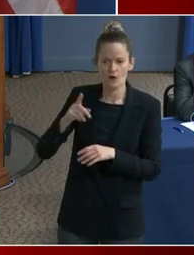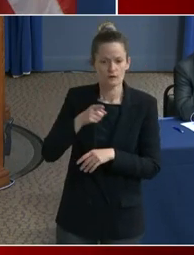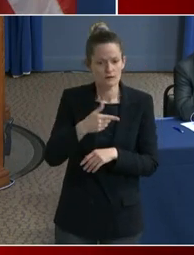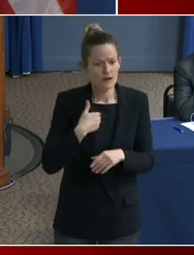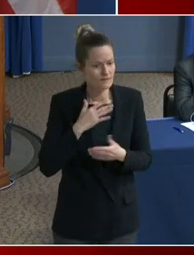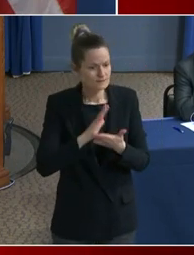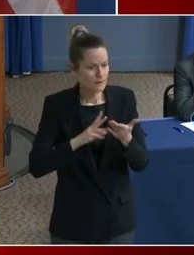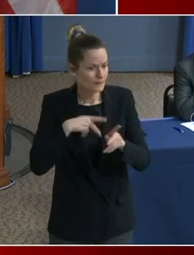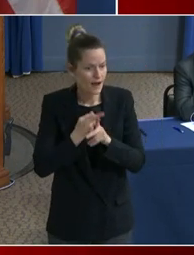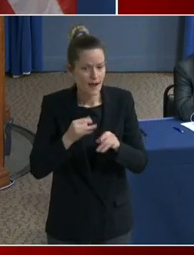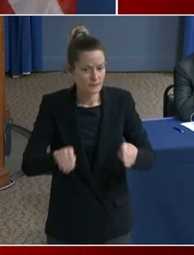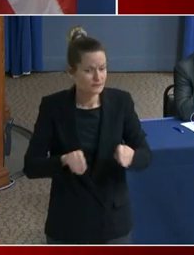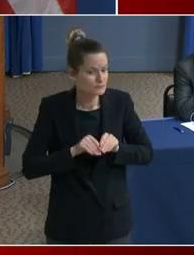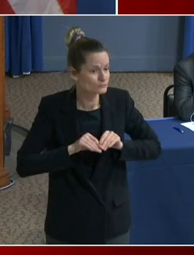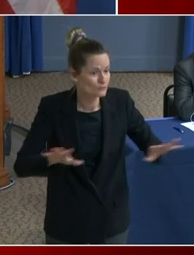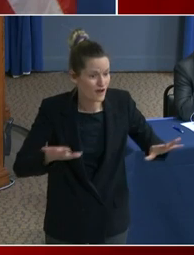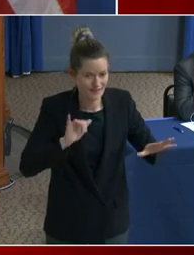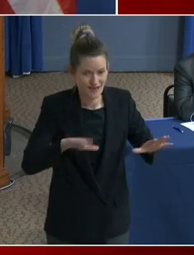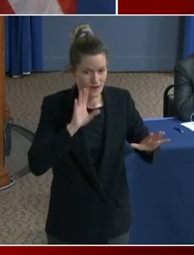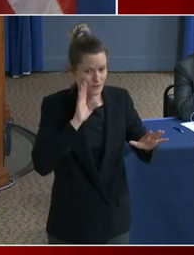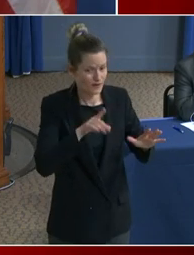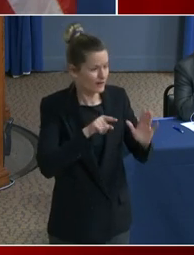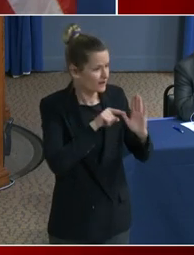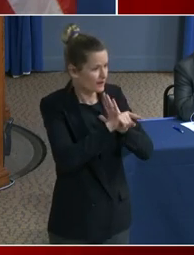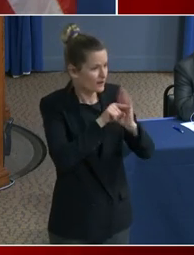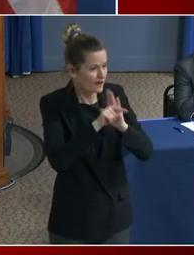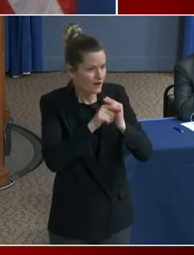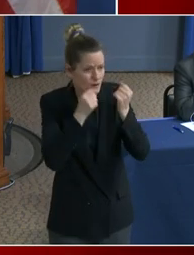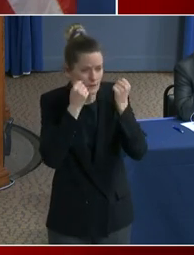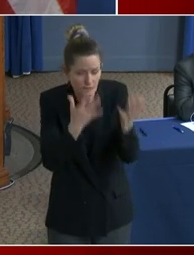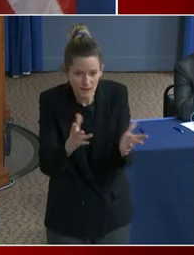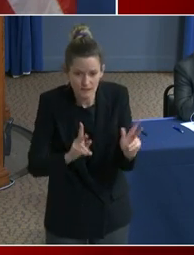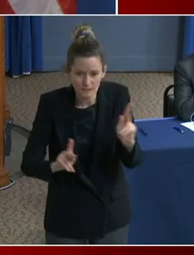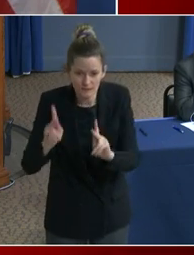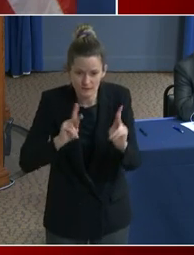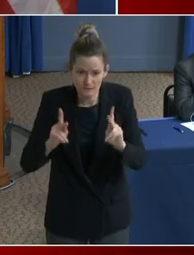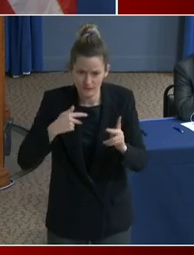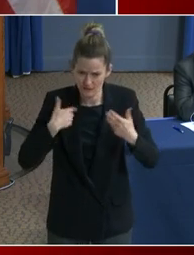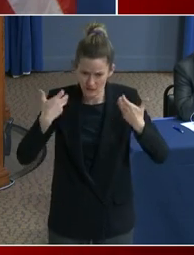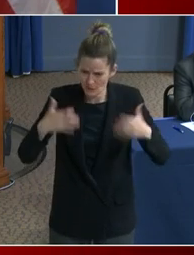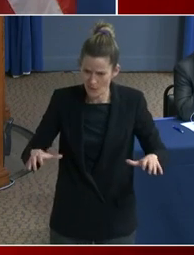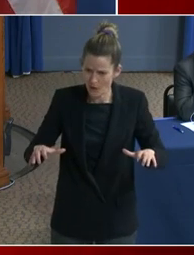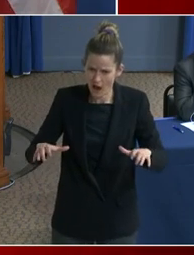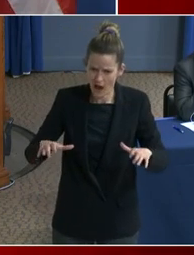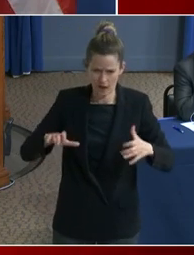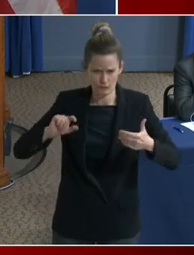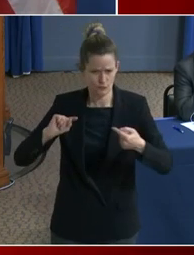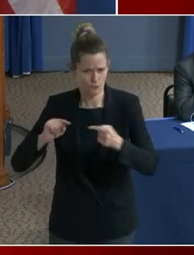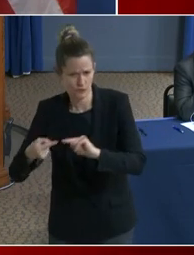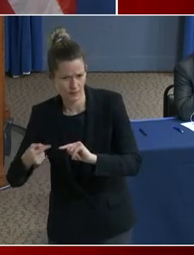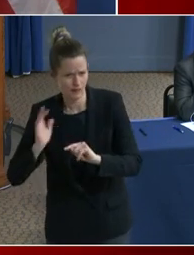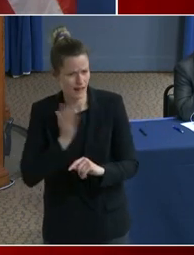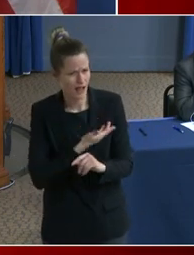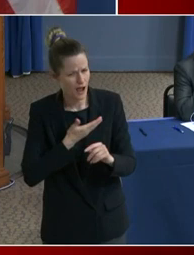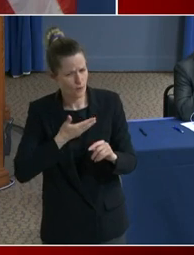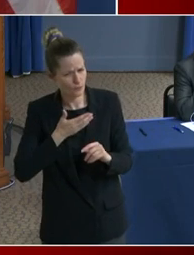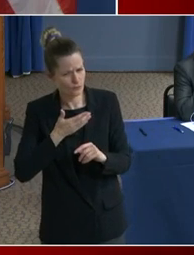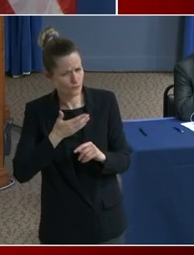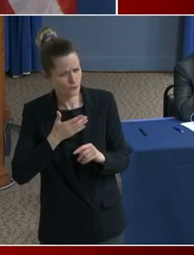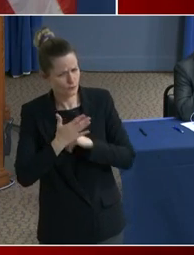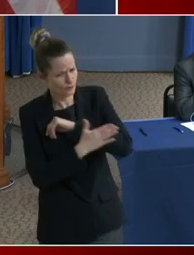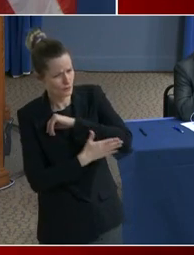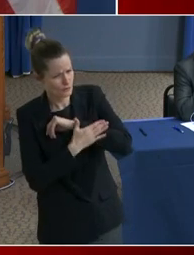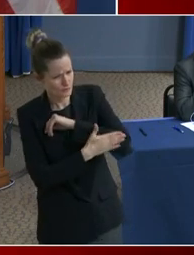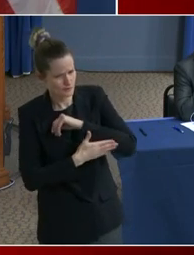will take off and really cripple our country. So testing and amping up those supplies